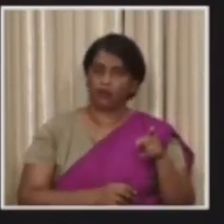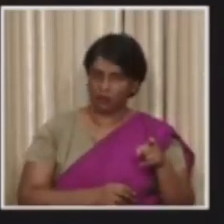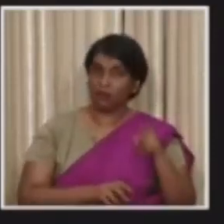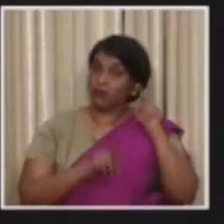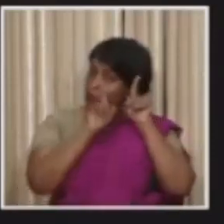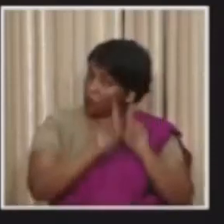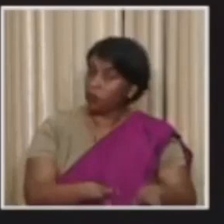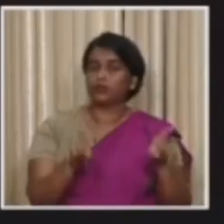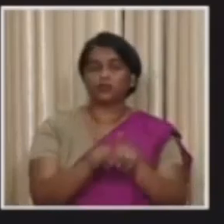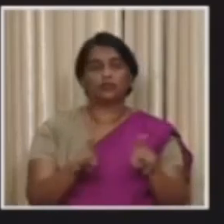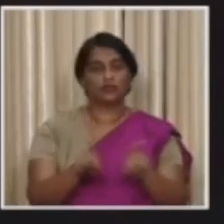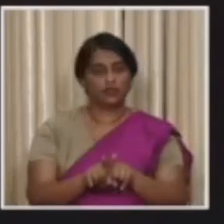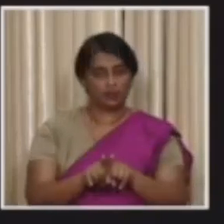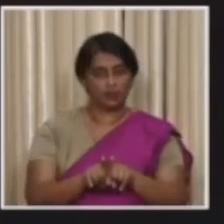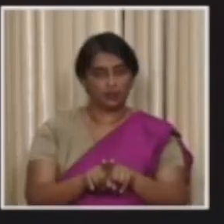eha samanawama